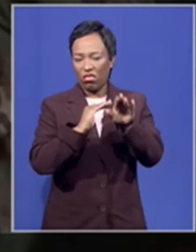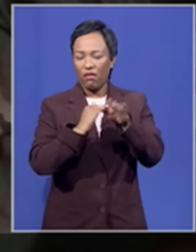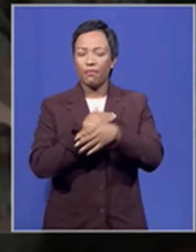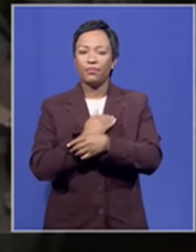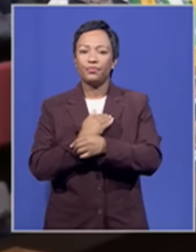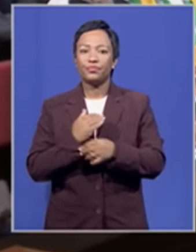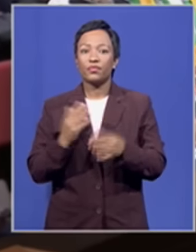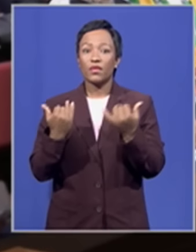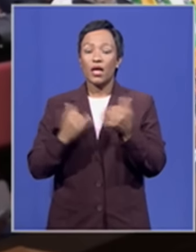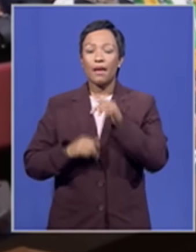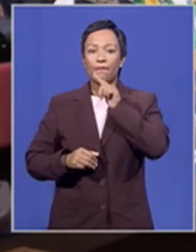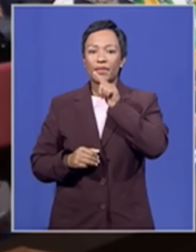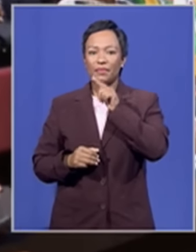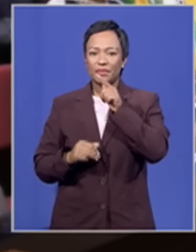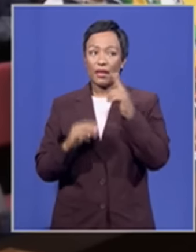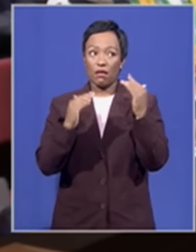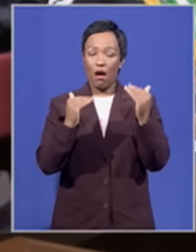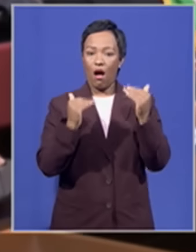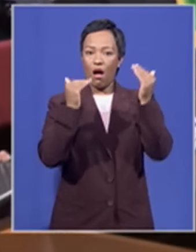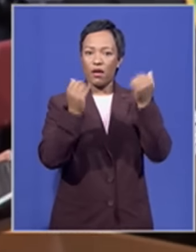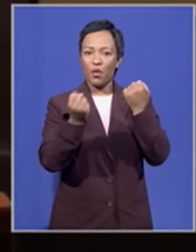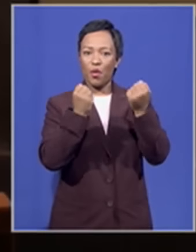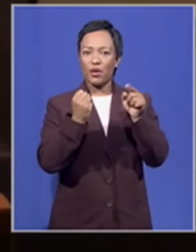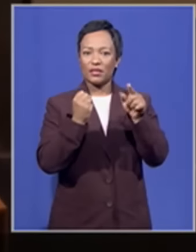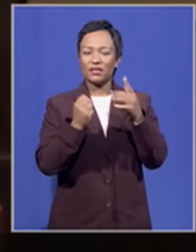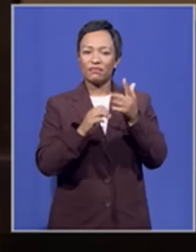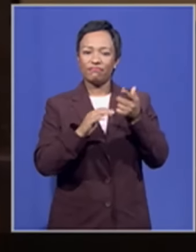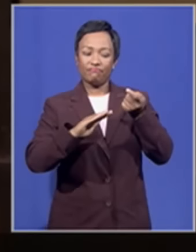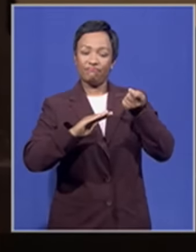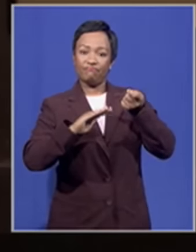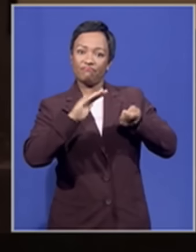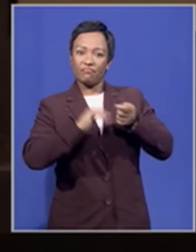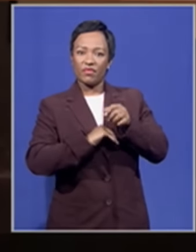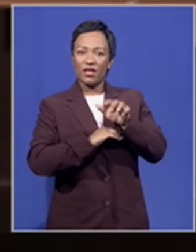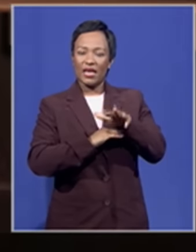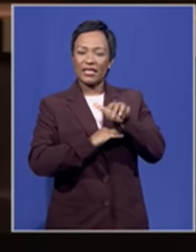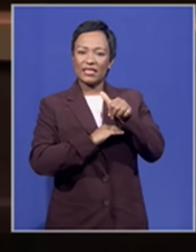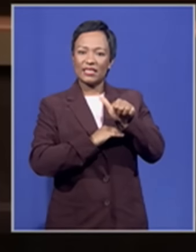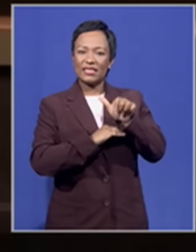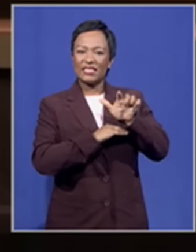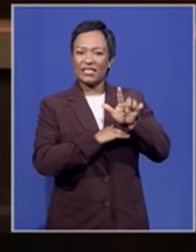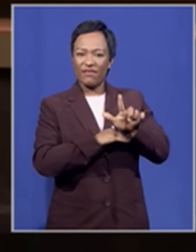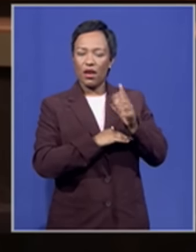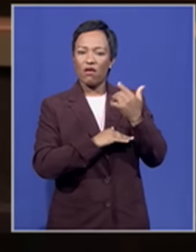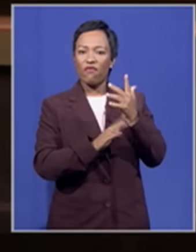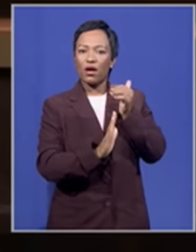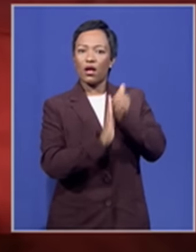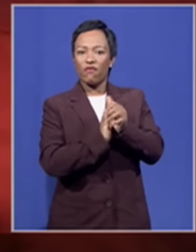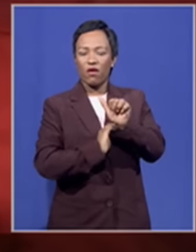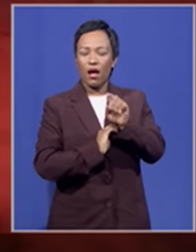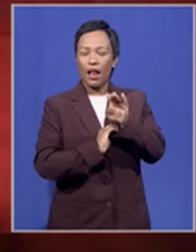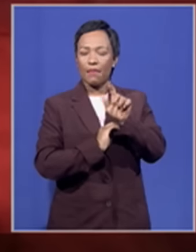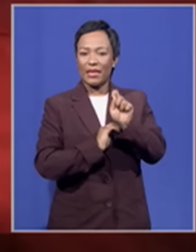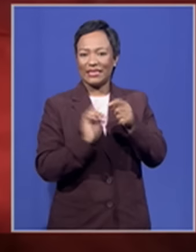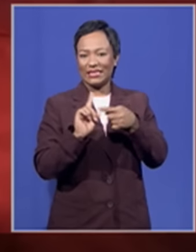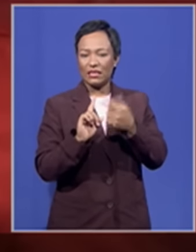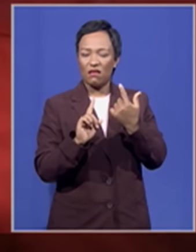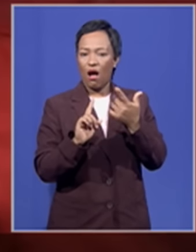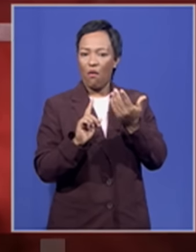Lekgotla le phahameng la Pietermaritzburg le qeletse ka thoko kahlolo ya 1967 e mabapi le polao ya morena Albert Luthuli.